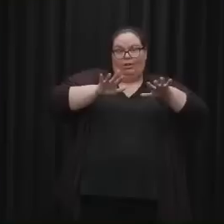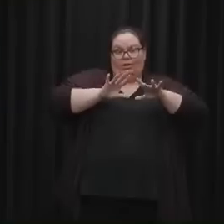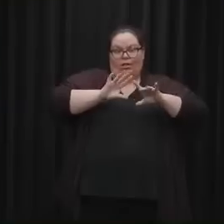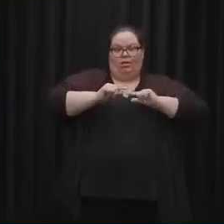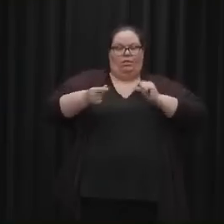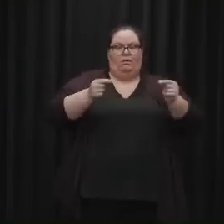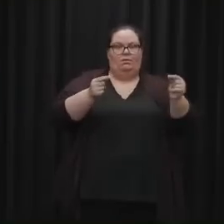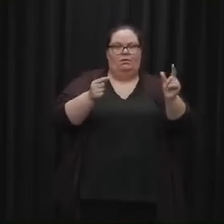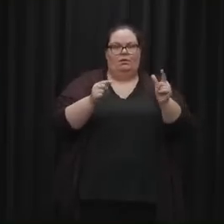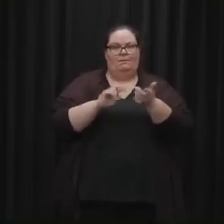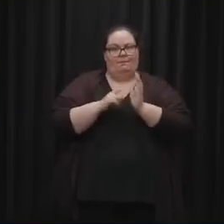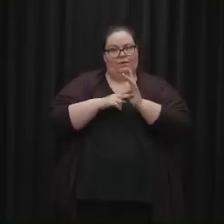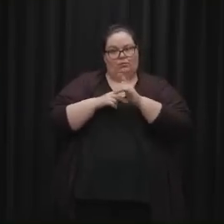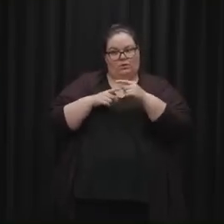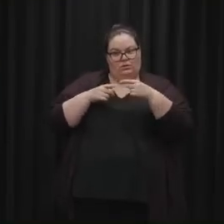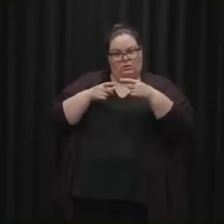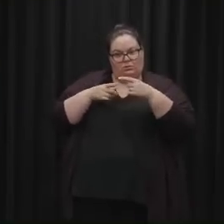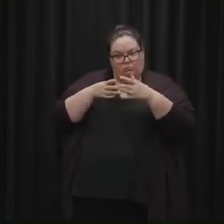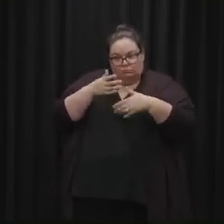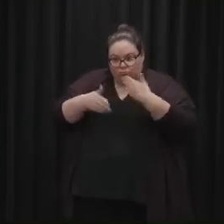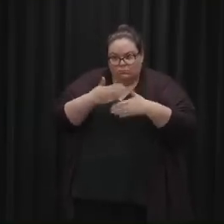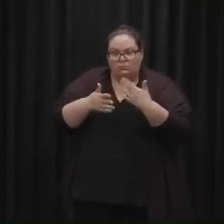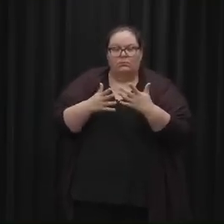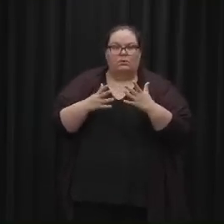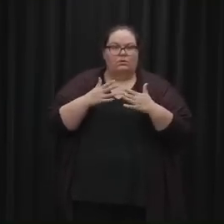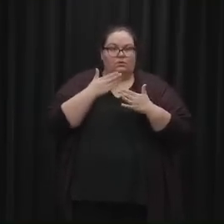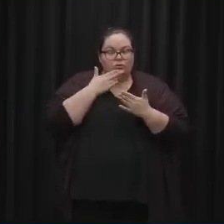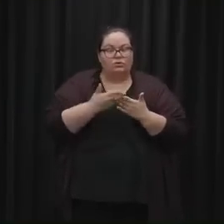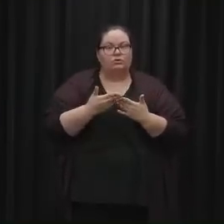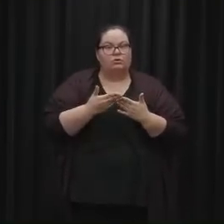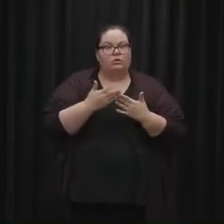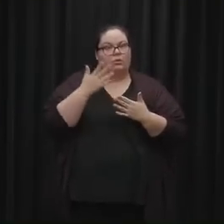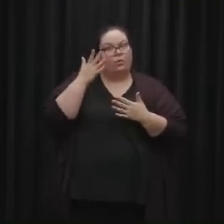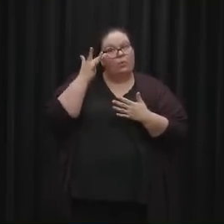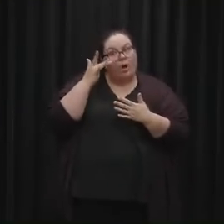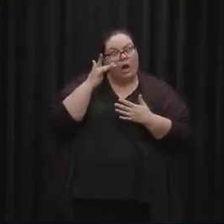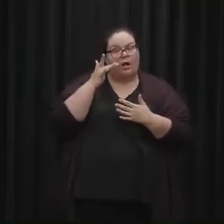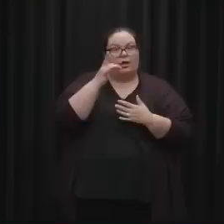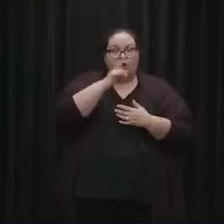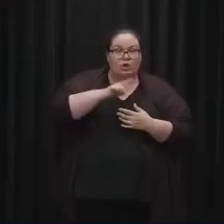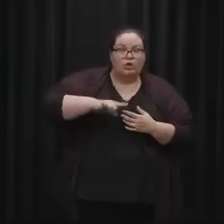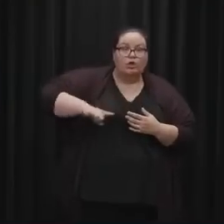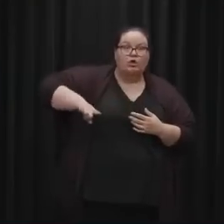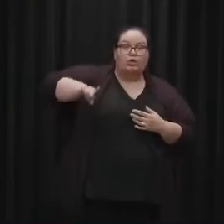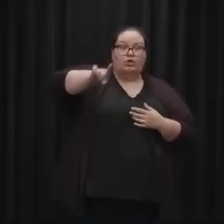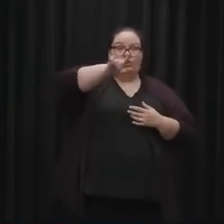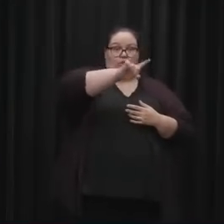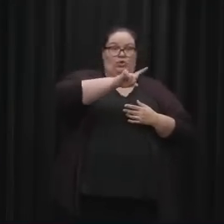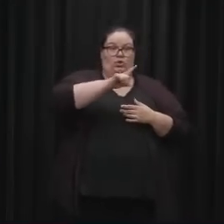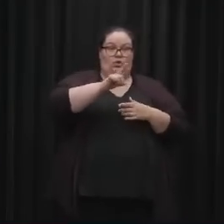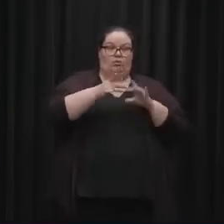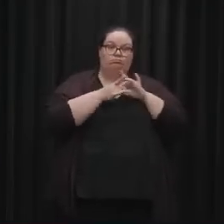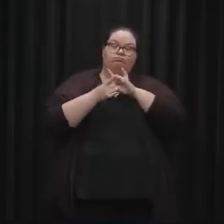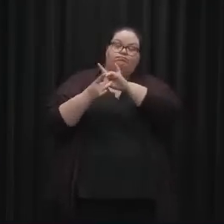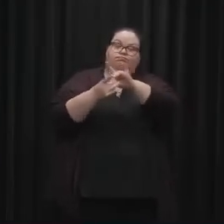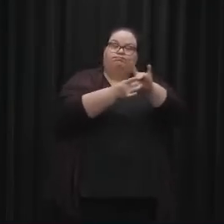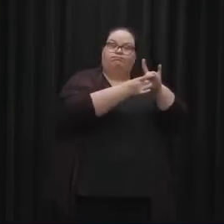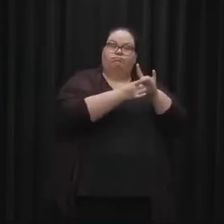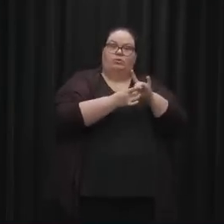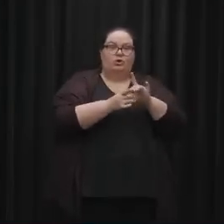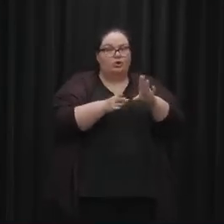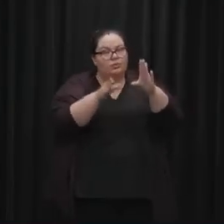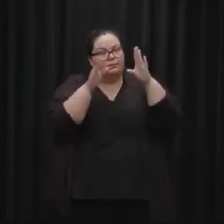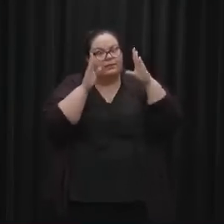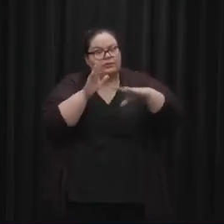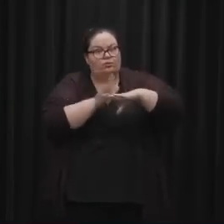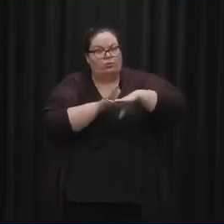fight against the virus much, much easier. That's because of the concerted effort that has been made by all New Brunswickers to heed the warnings